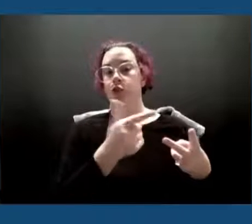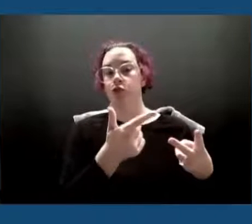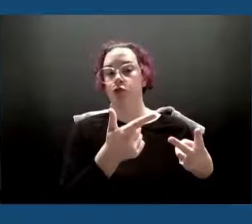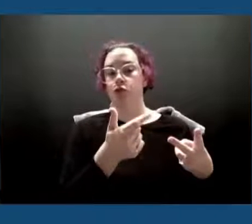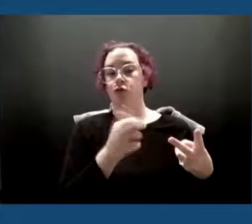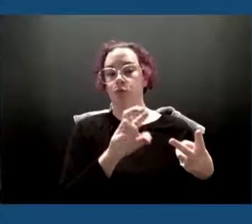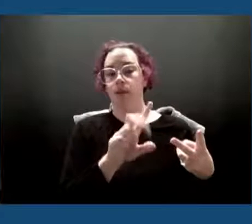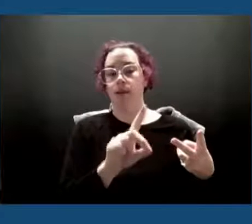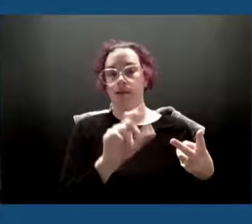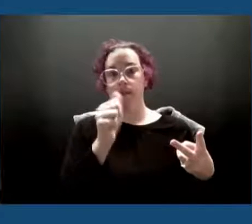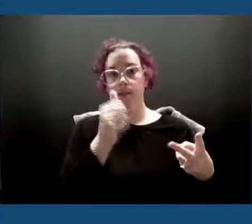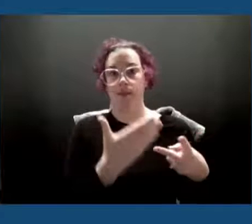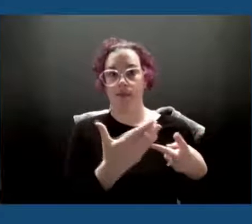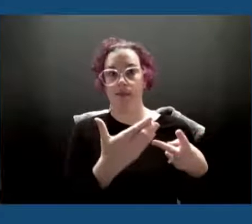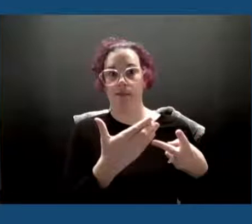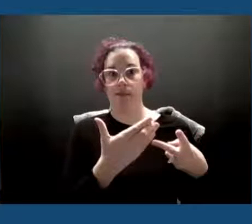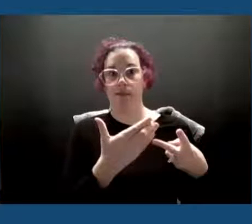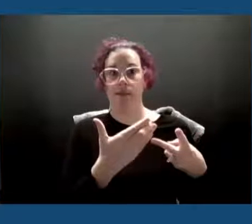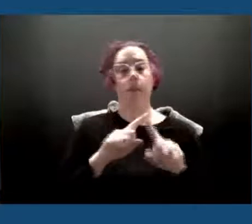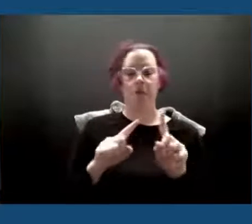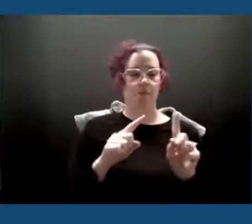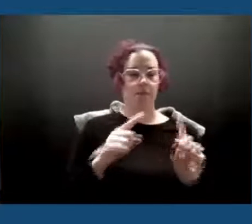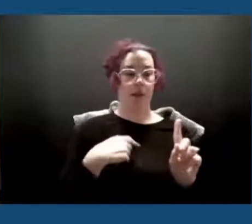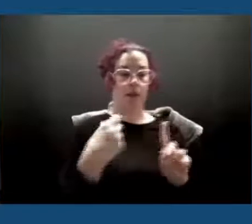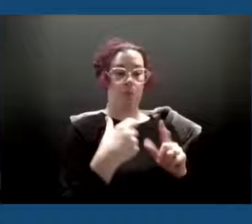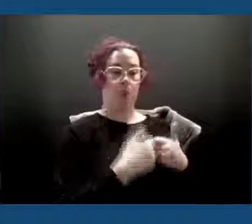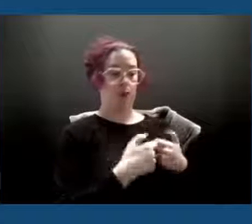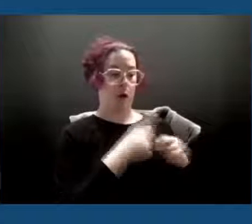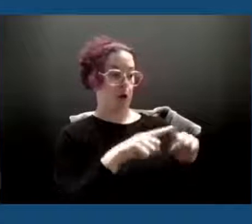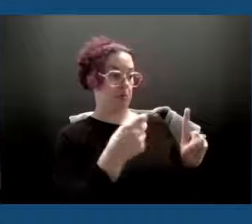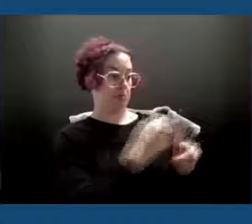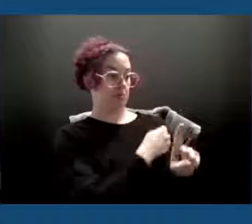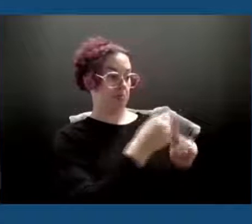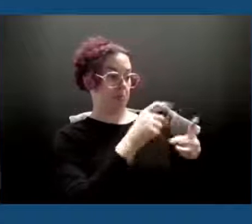Go after Melanie, and that's exactly what he did.